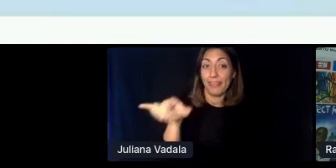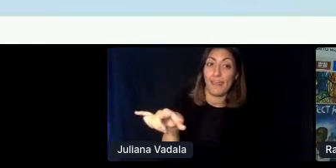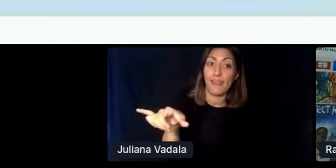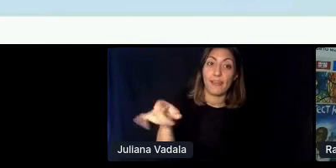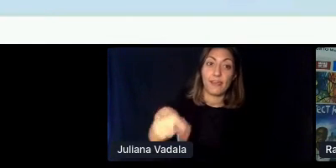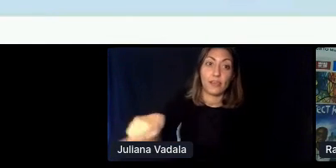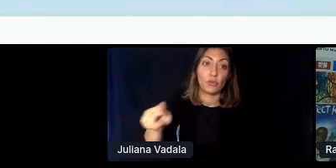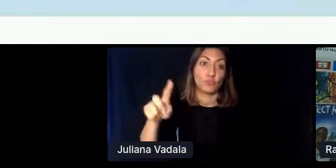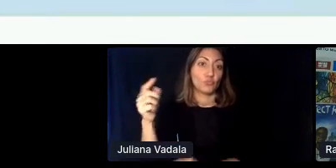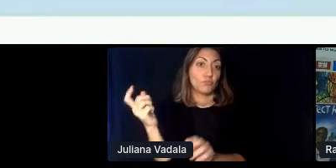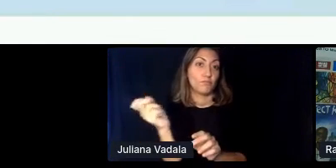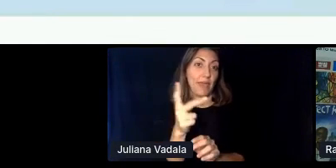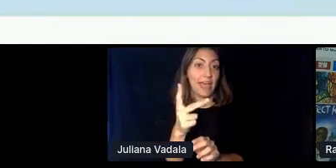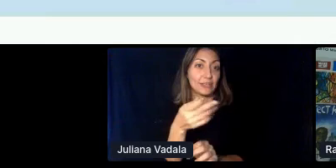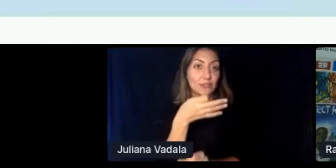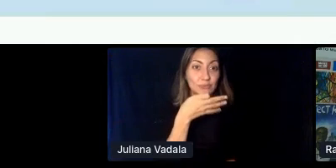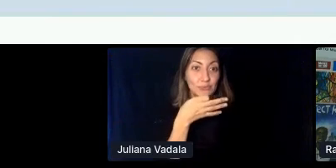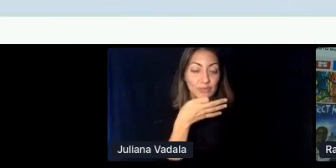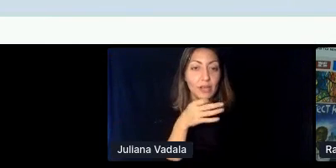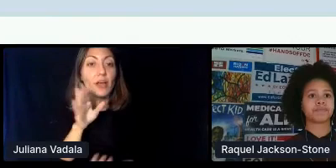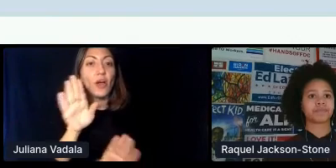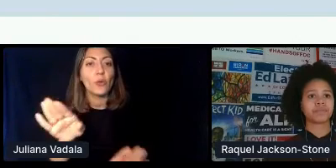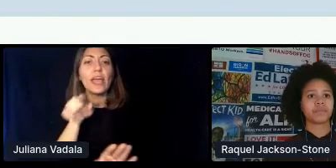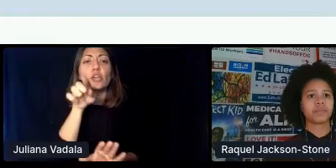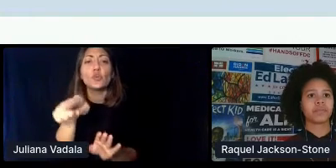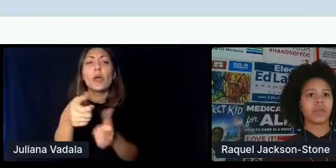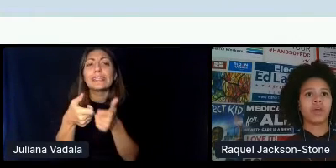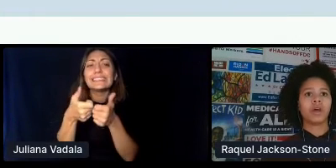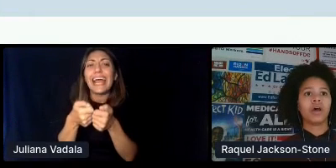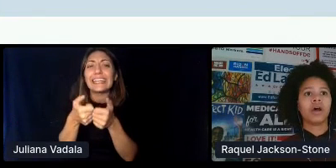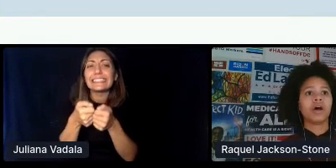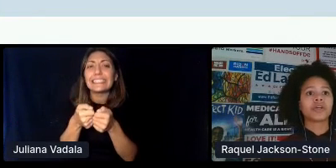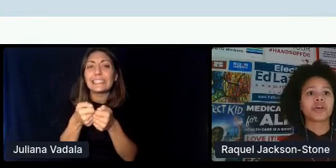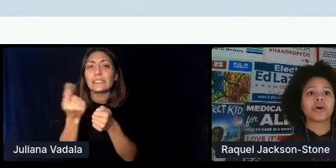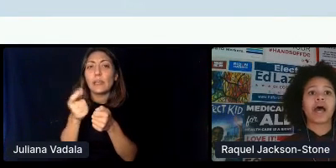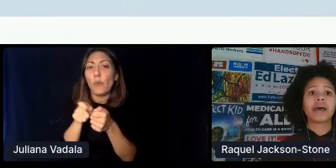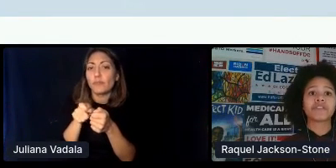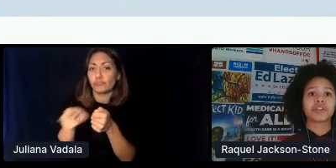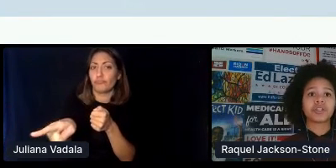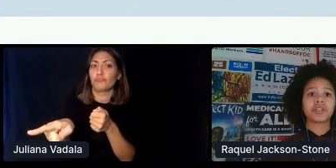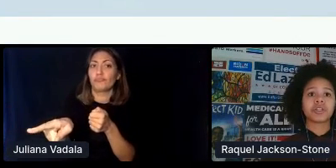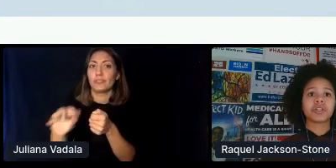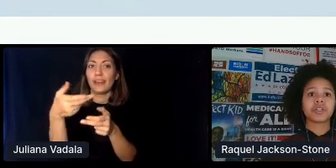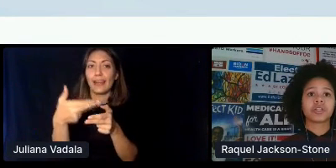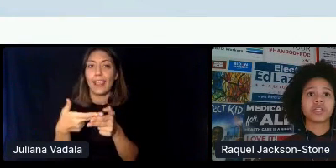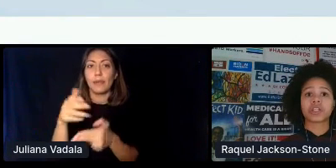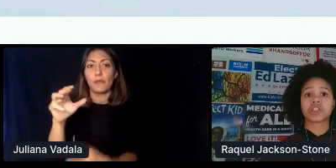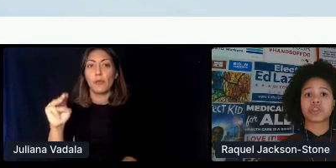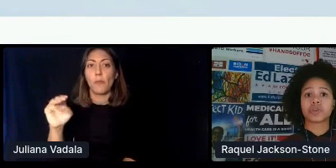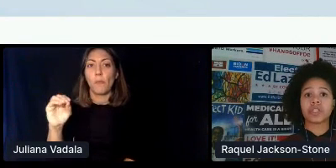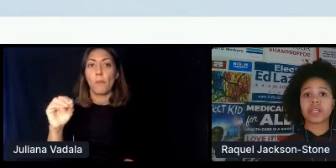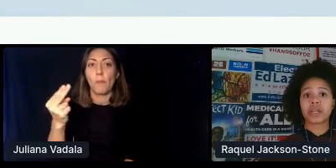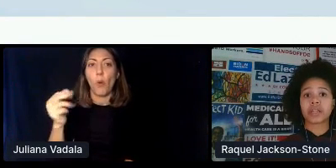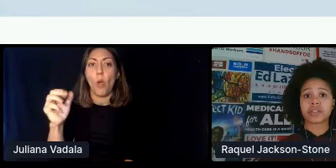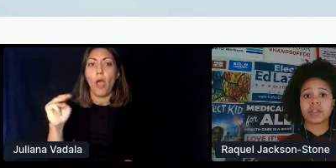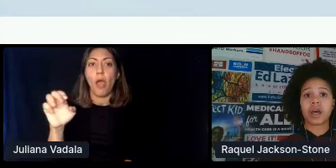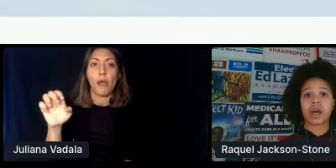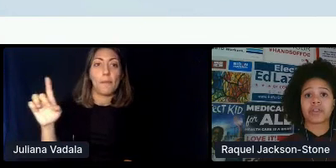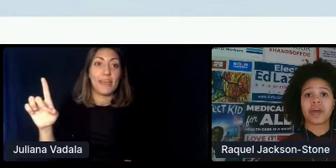name is Mohammed, and Mohammed lives in Atlanta. So after the introductory